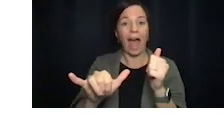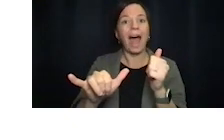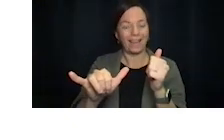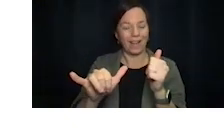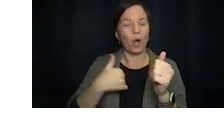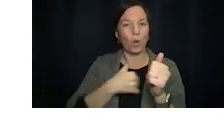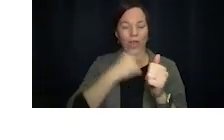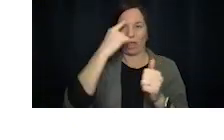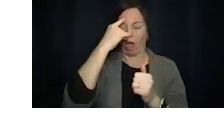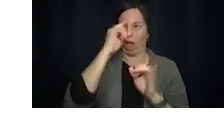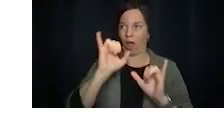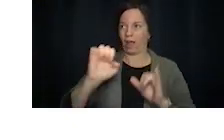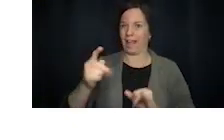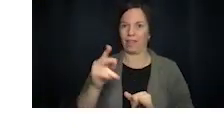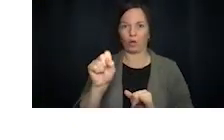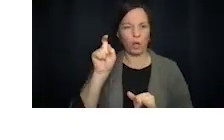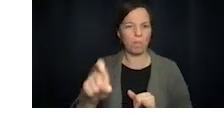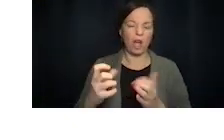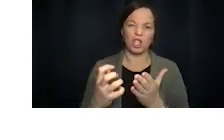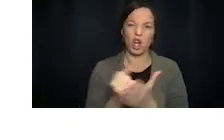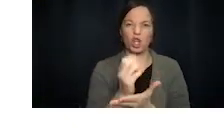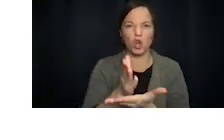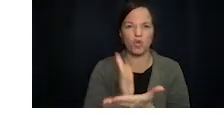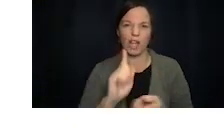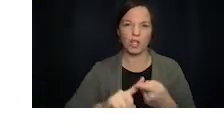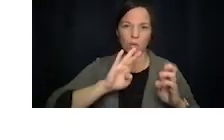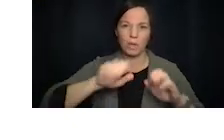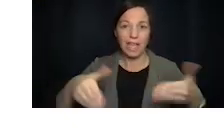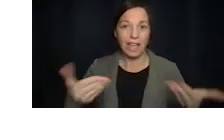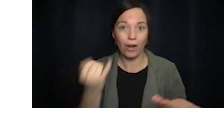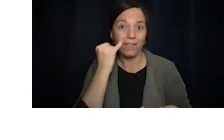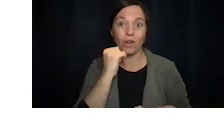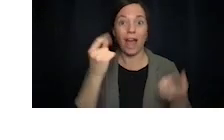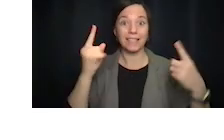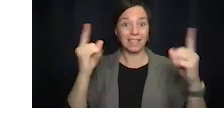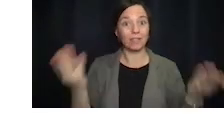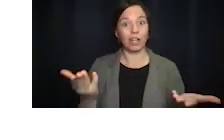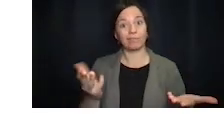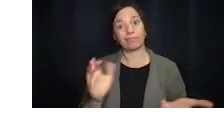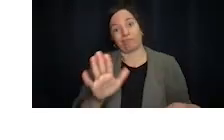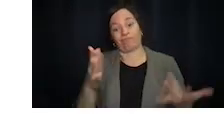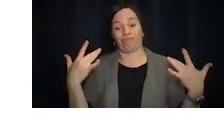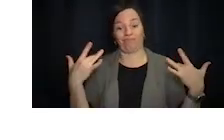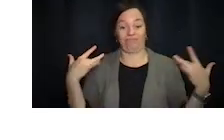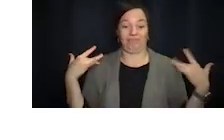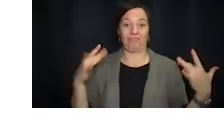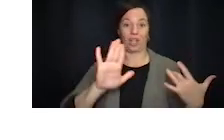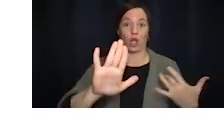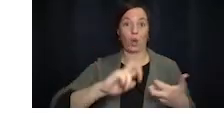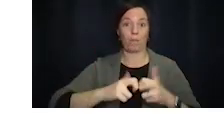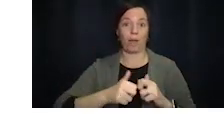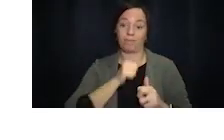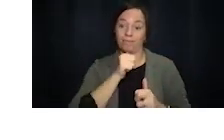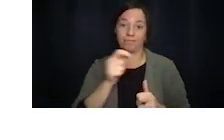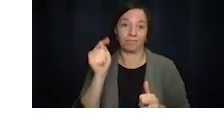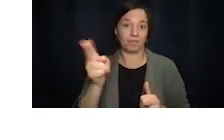of, you have to earn your right to be here. And if you can't be successful here, that was your problem, right? Then this wasn't a good place for